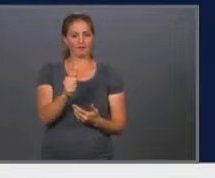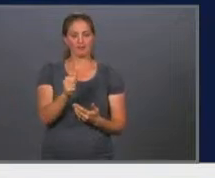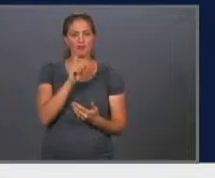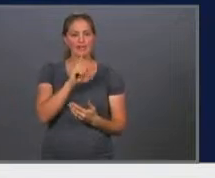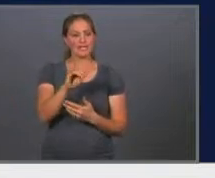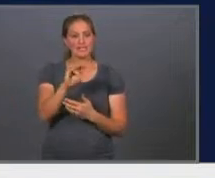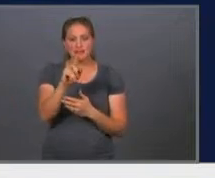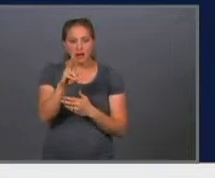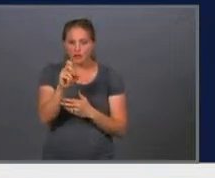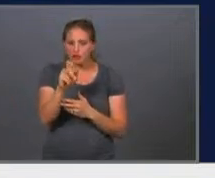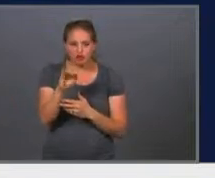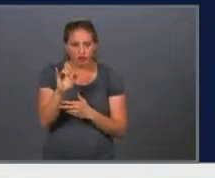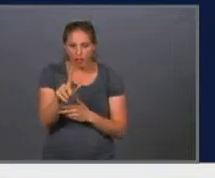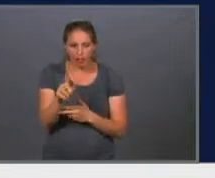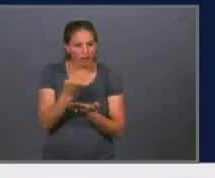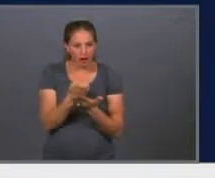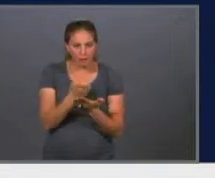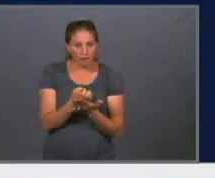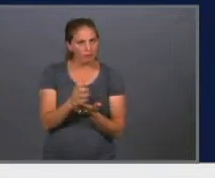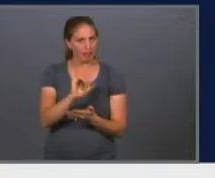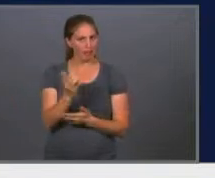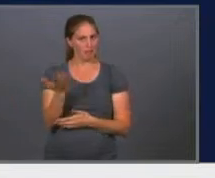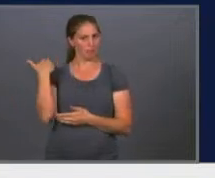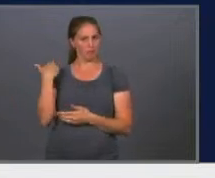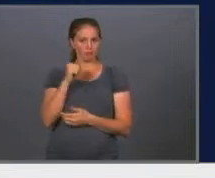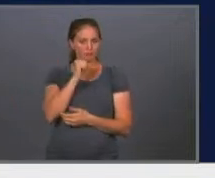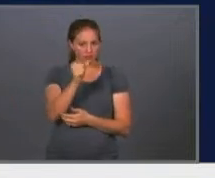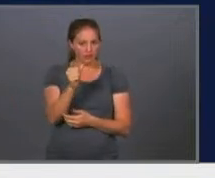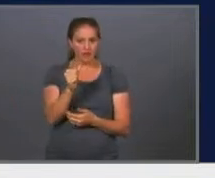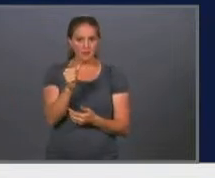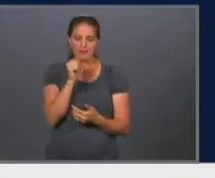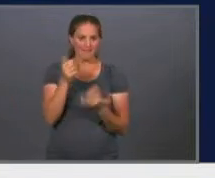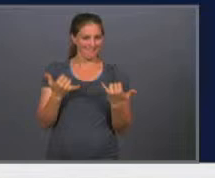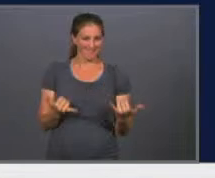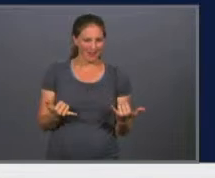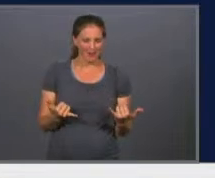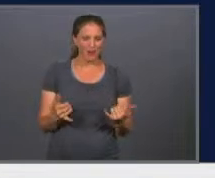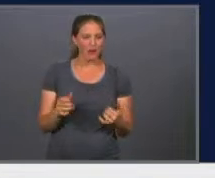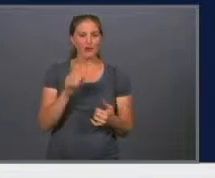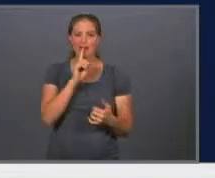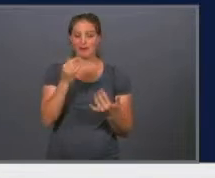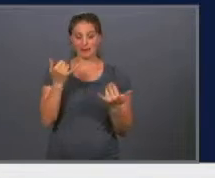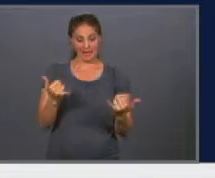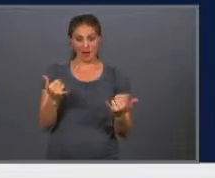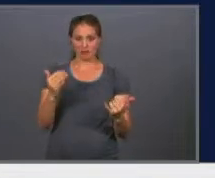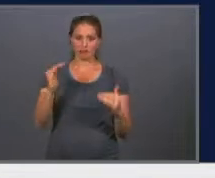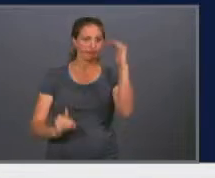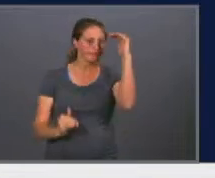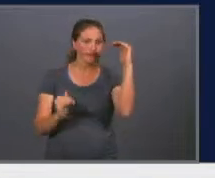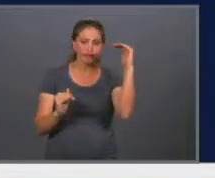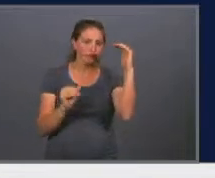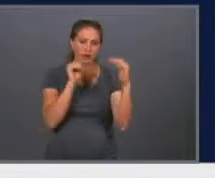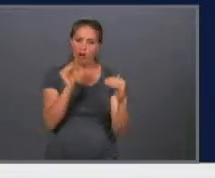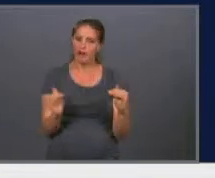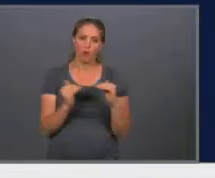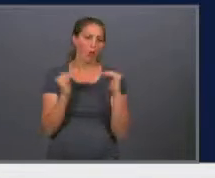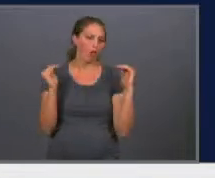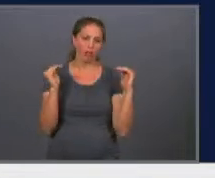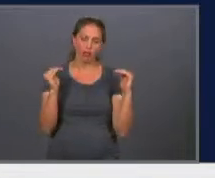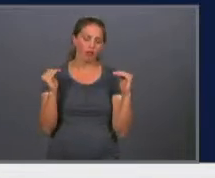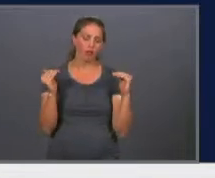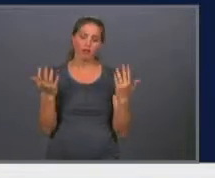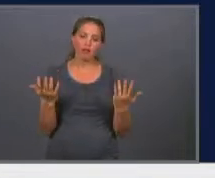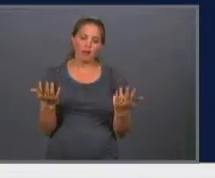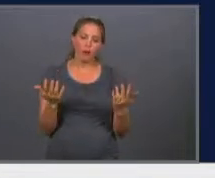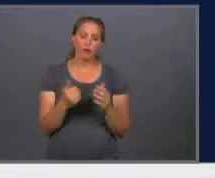were in earlier eras, why we have a lot more inequality. And what